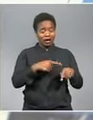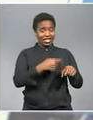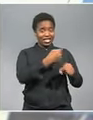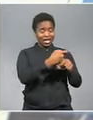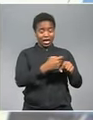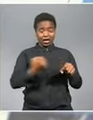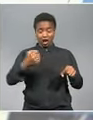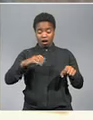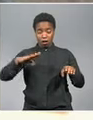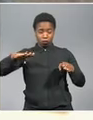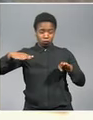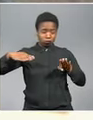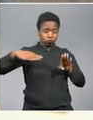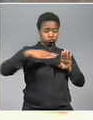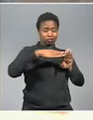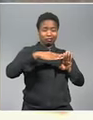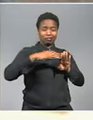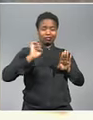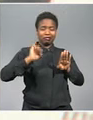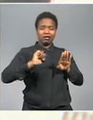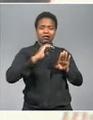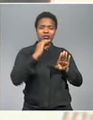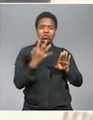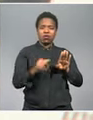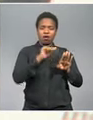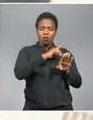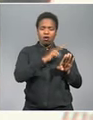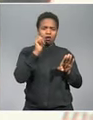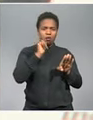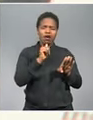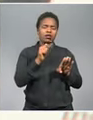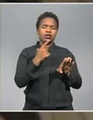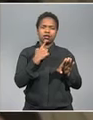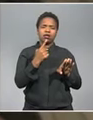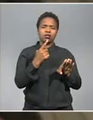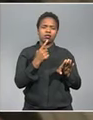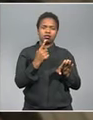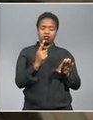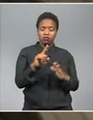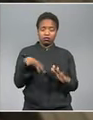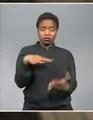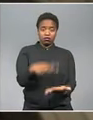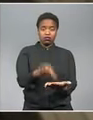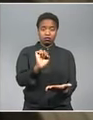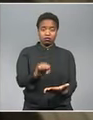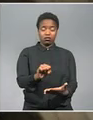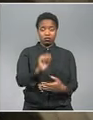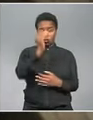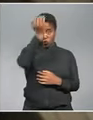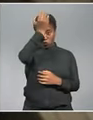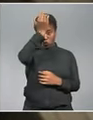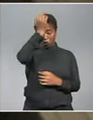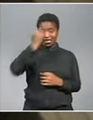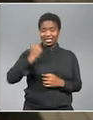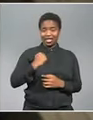to. Zuma's bid to avoid charges failed today when the court dismissed his discharge application. Former President Jacob Zuma's